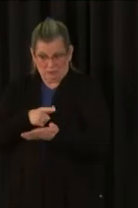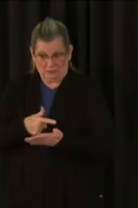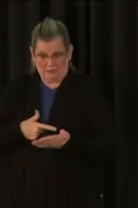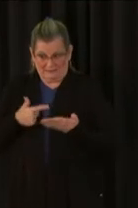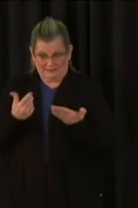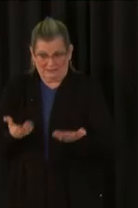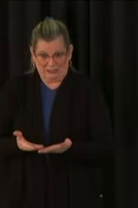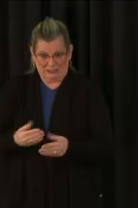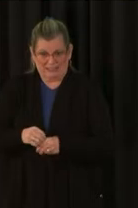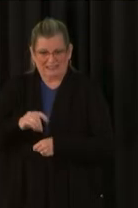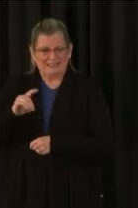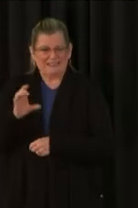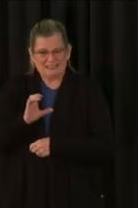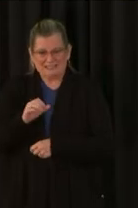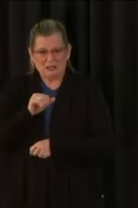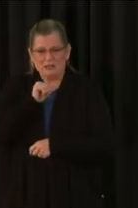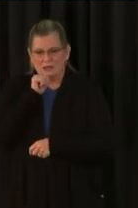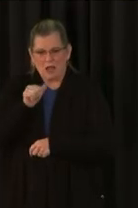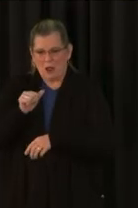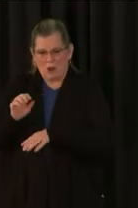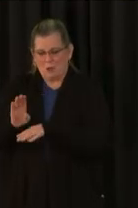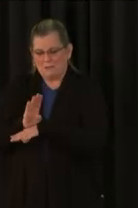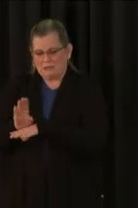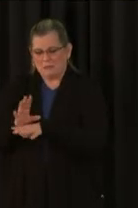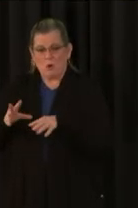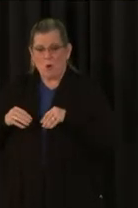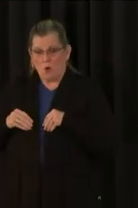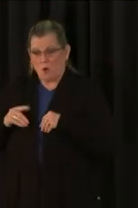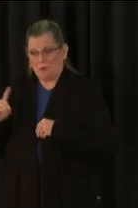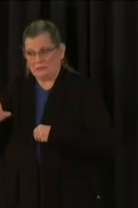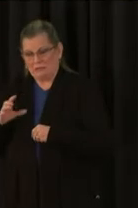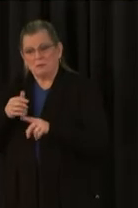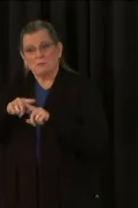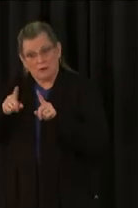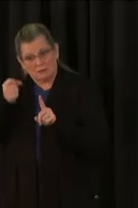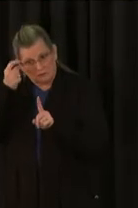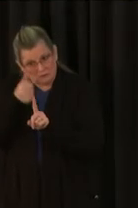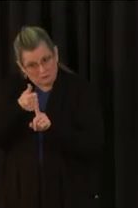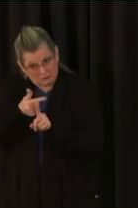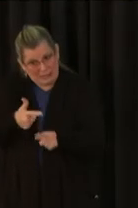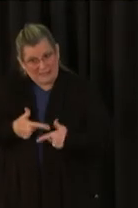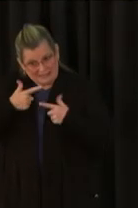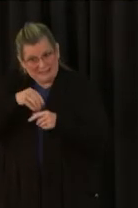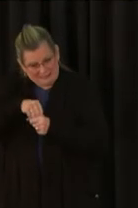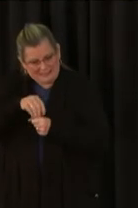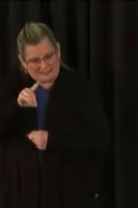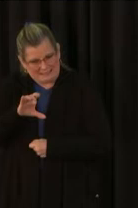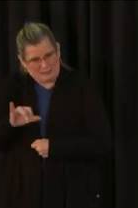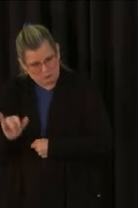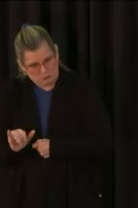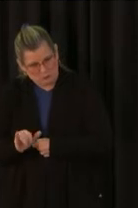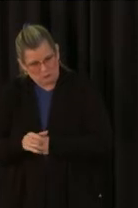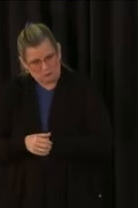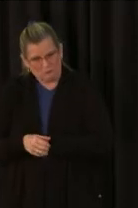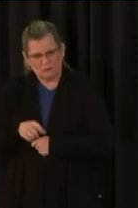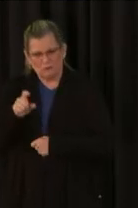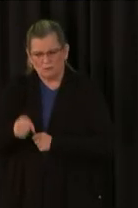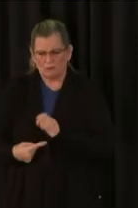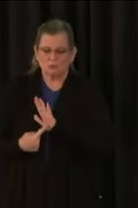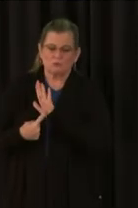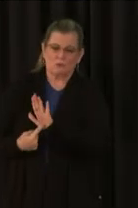here. You also have to demonstrate economic injury of at least 50%. A revenue must have a minimum